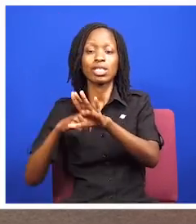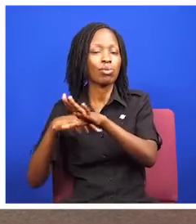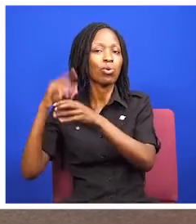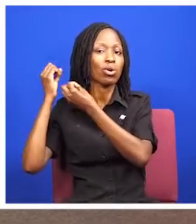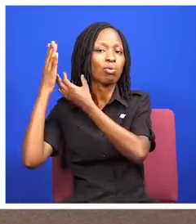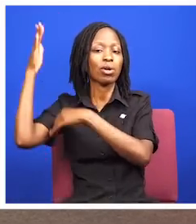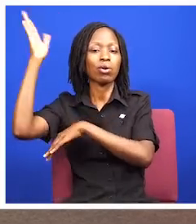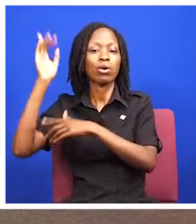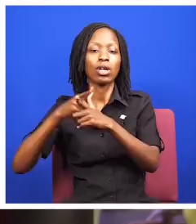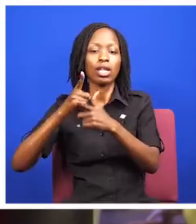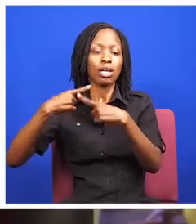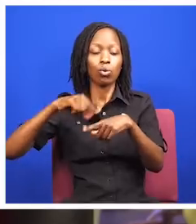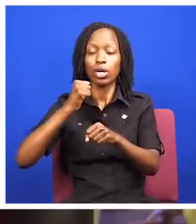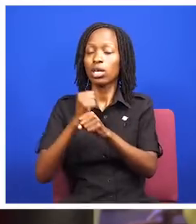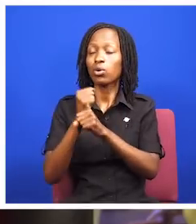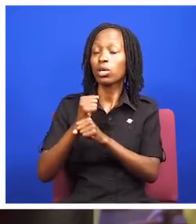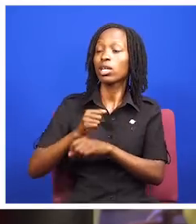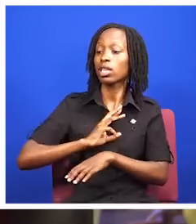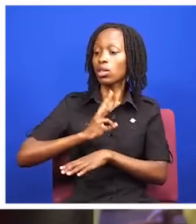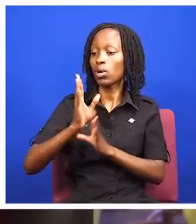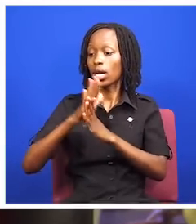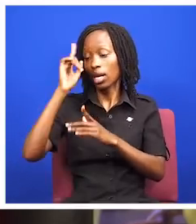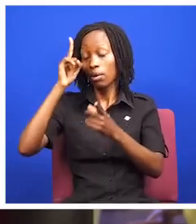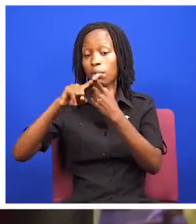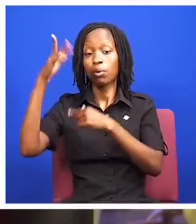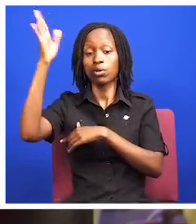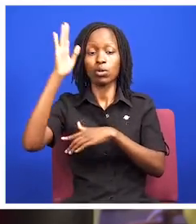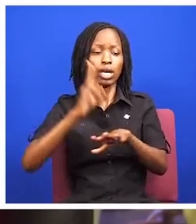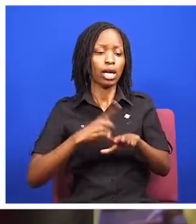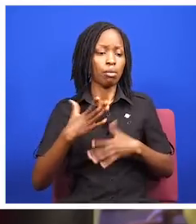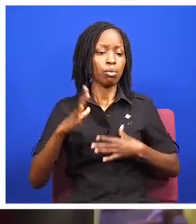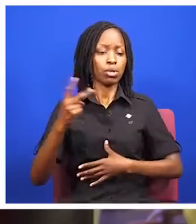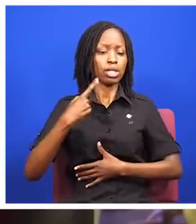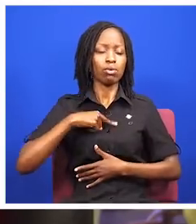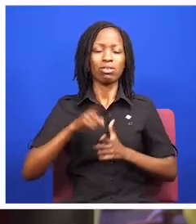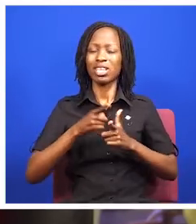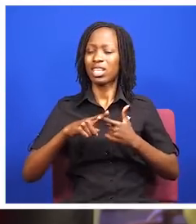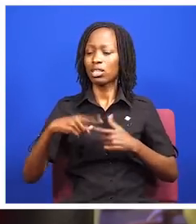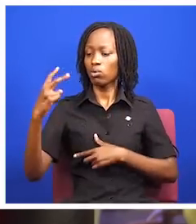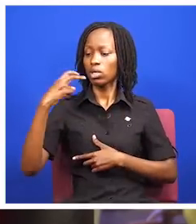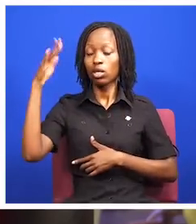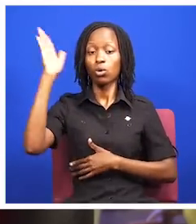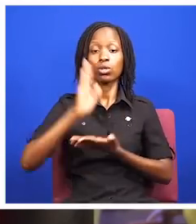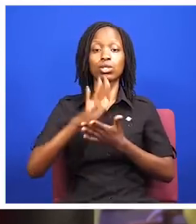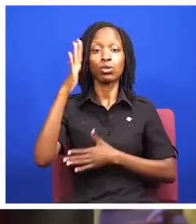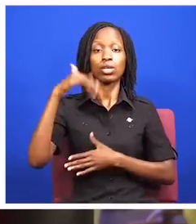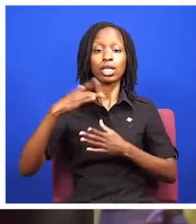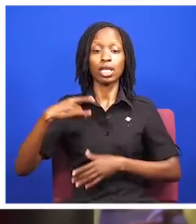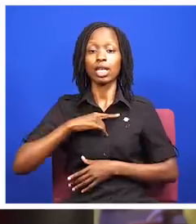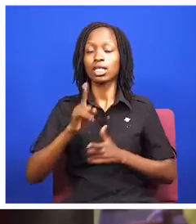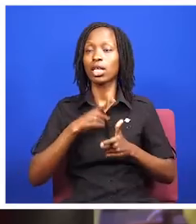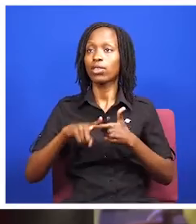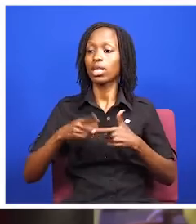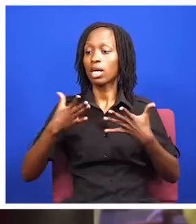obey Him, we do His will and purpose. When people see the way we live, they will see God's glory in us and will give their lives